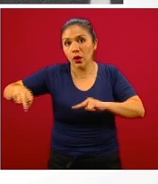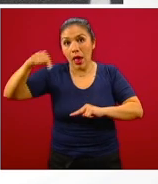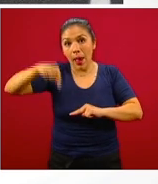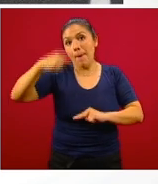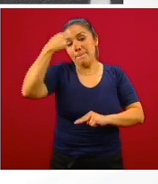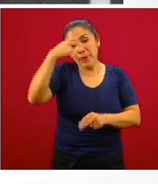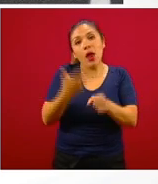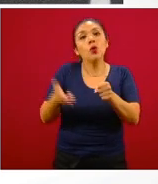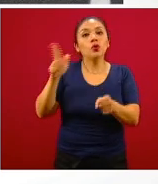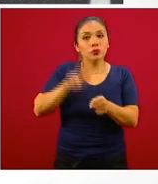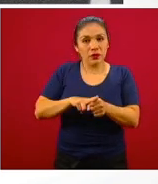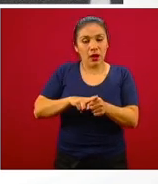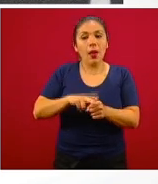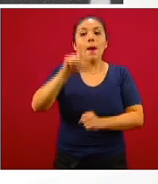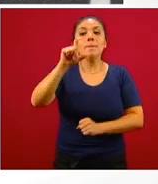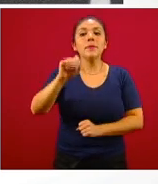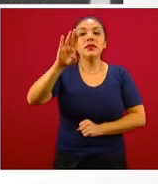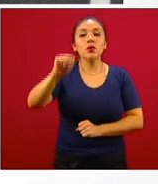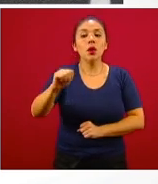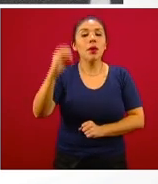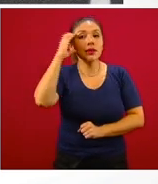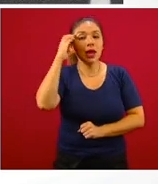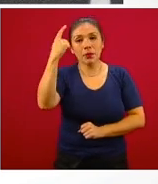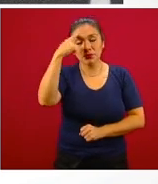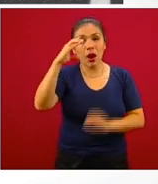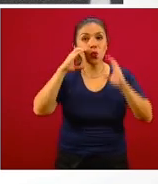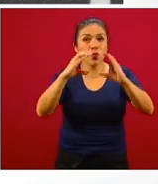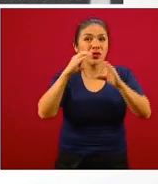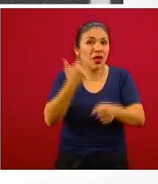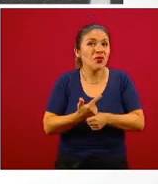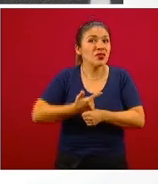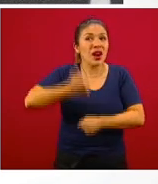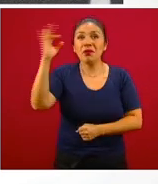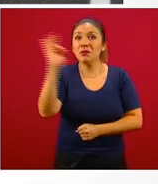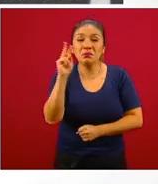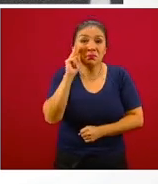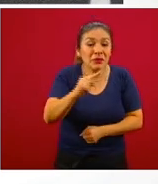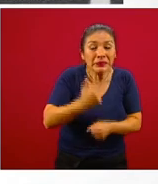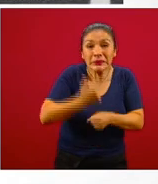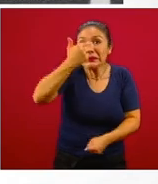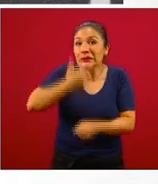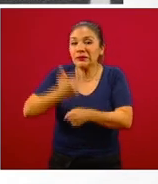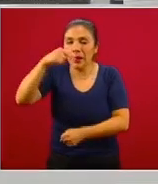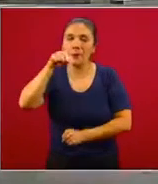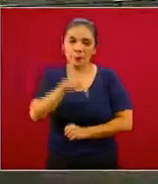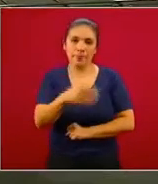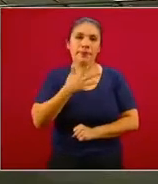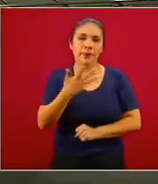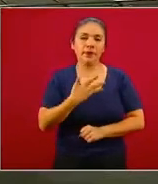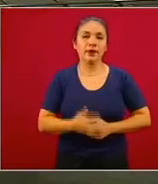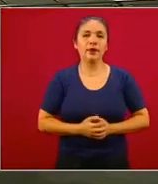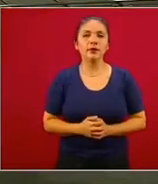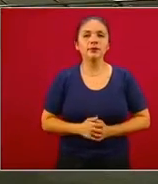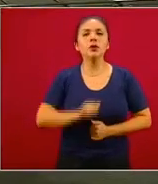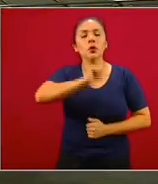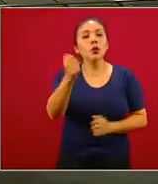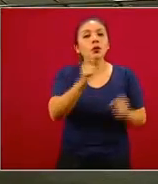patients with a lesser version of the disease and 25 beds in the ICU.